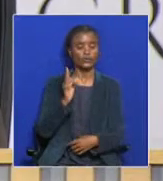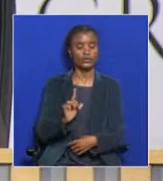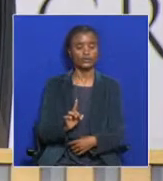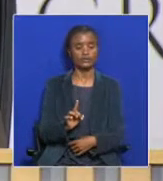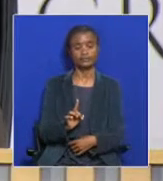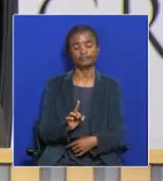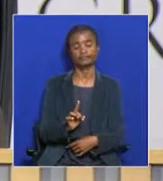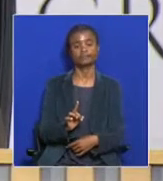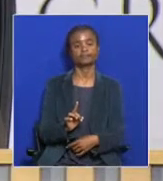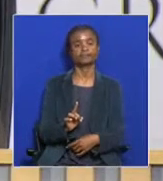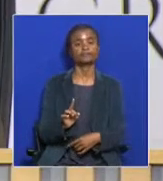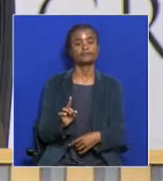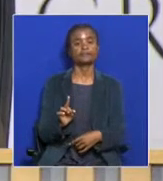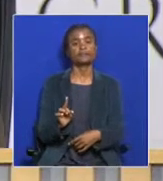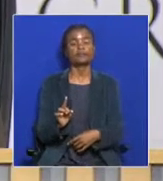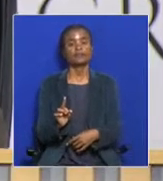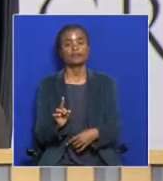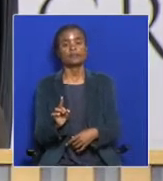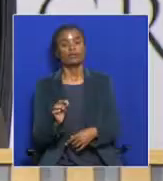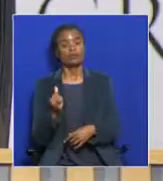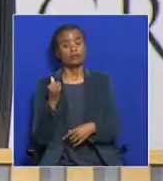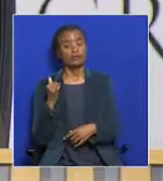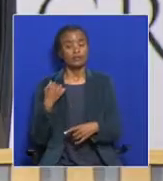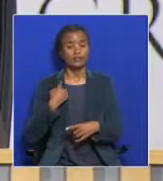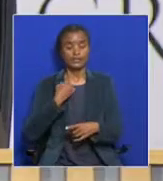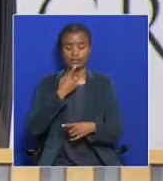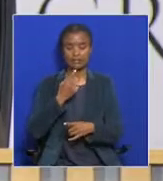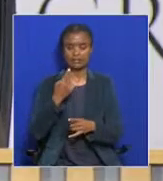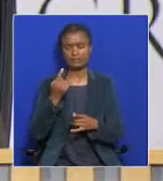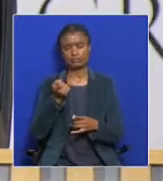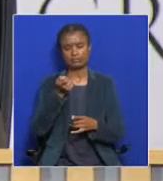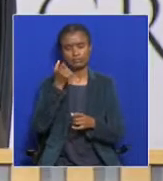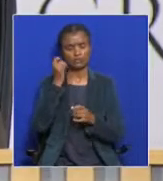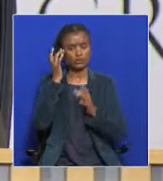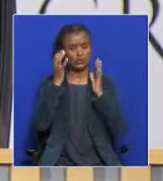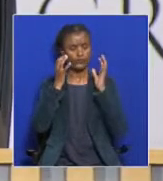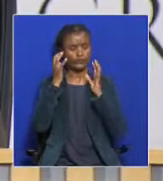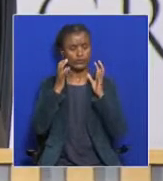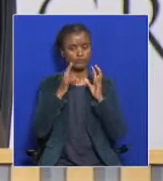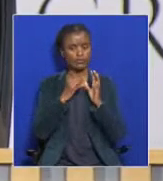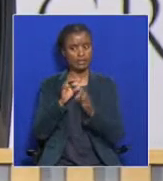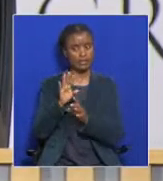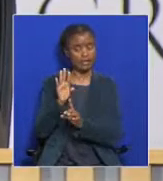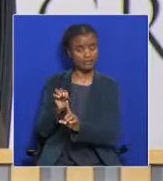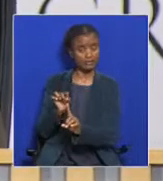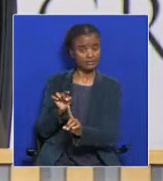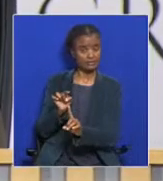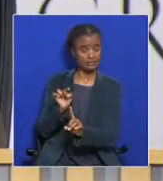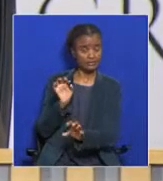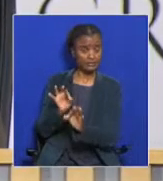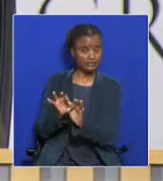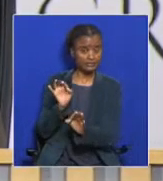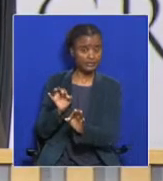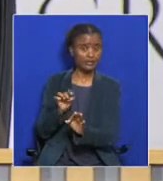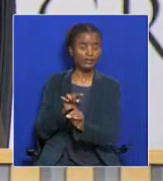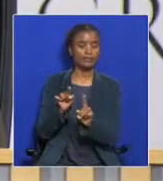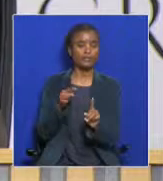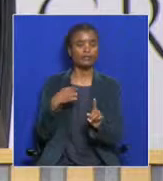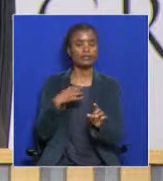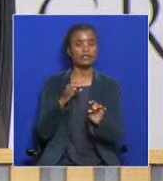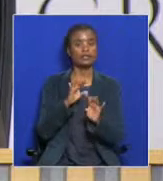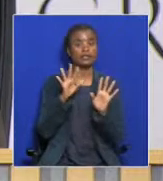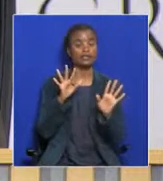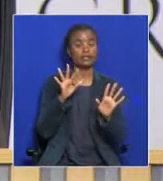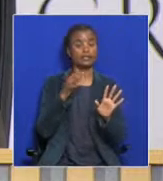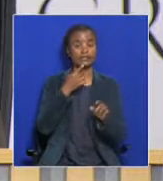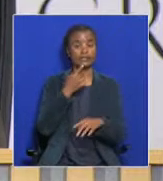initially I said I was a bit confused and I'm not sure if I asked him explicitly, but I did clarify that my members on the scene had reminded